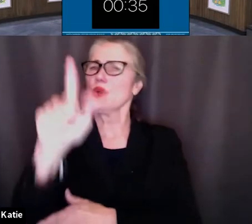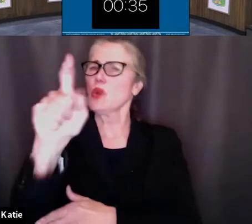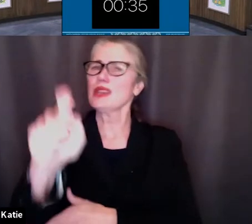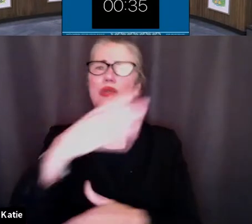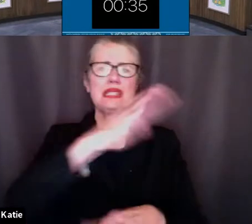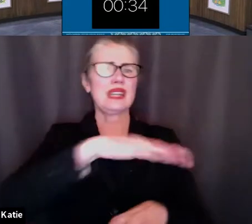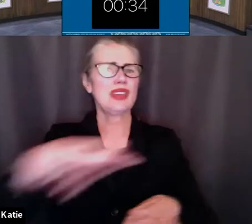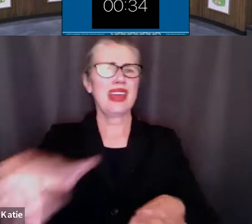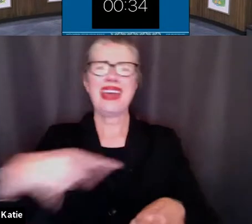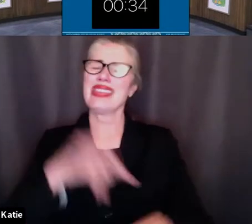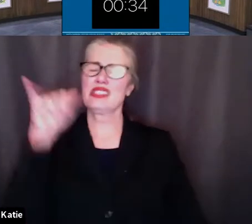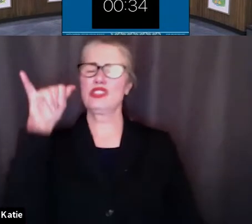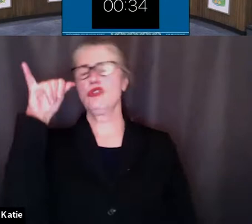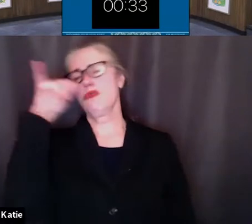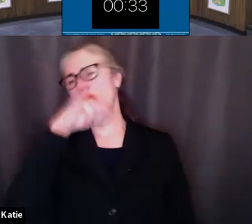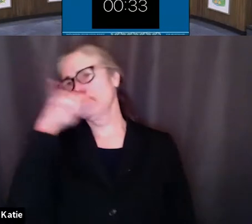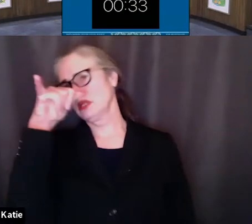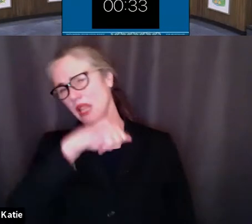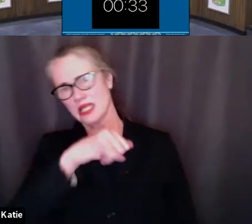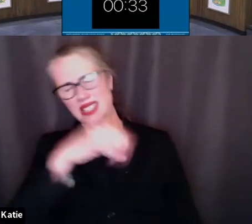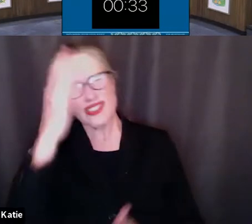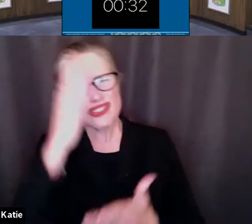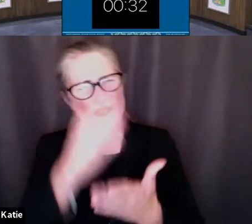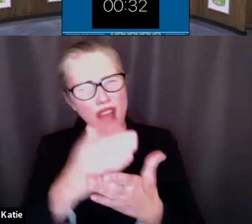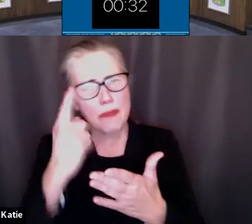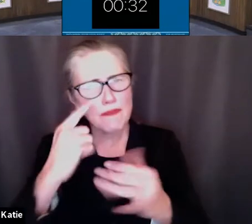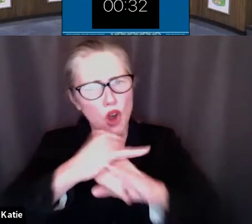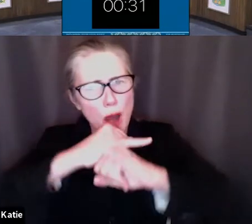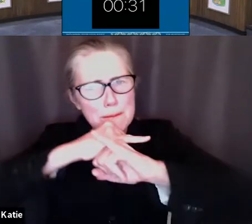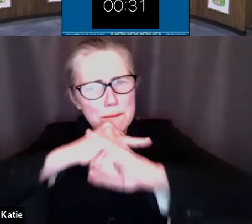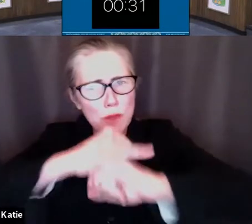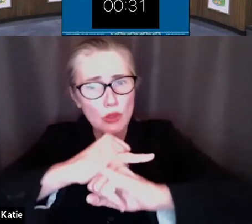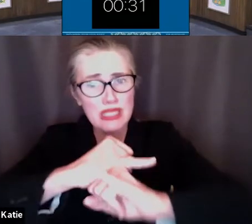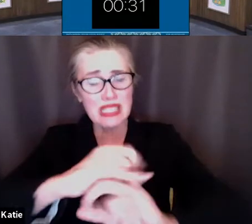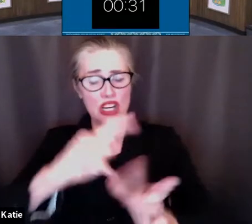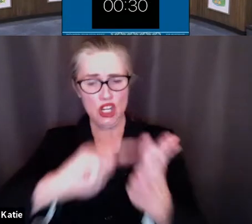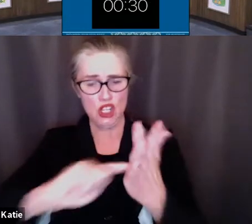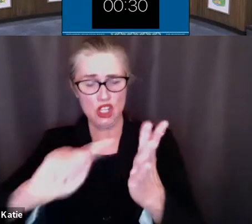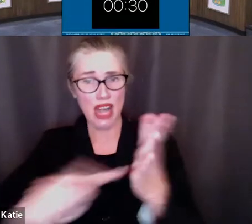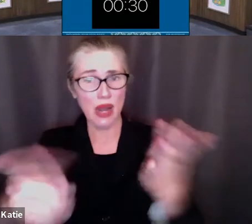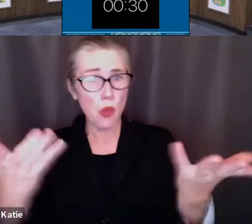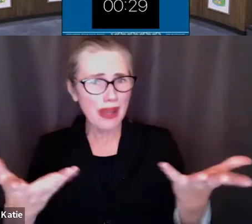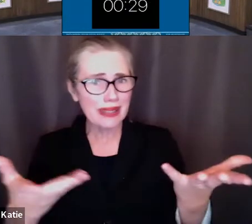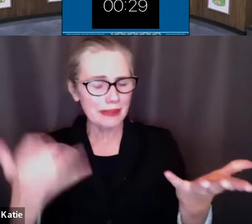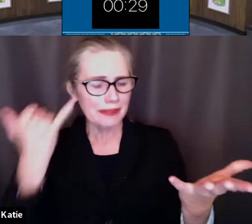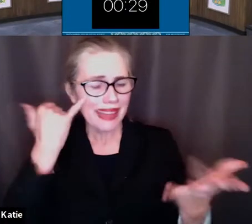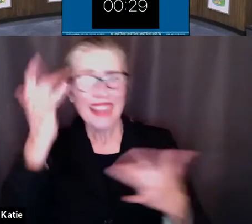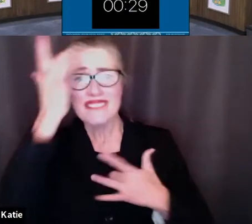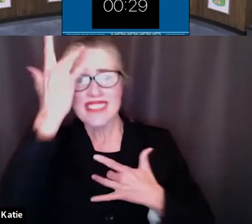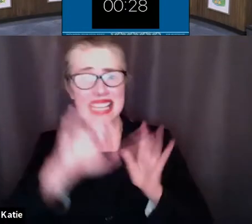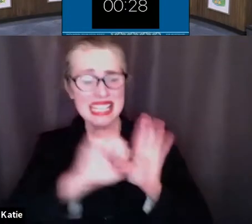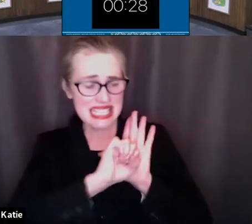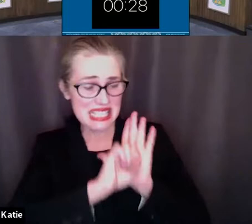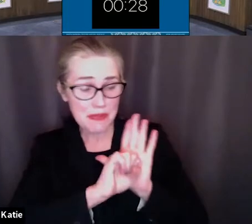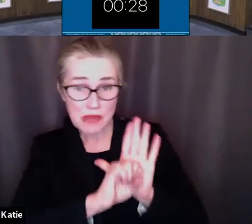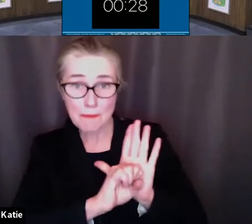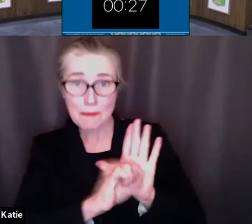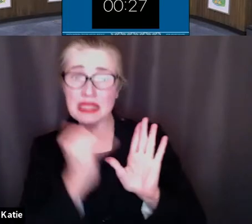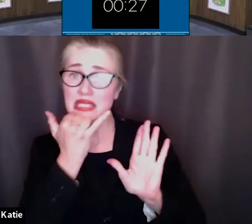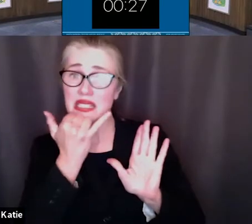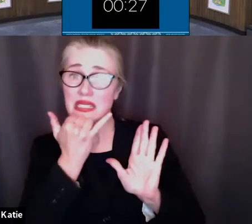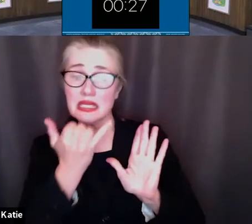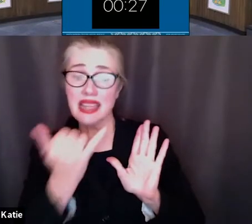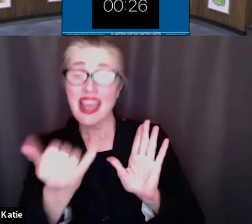this nonsense just for immunity number one check for symptoms symptoms is where there is